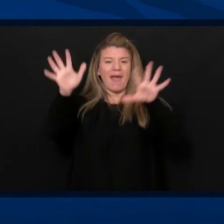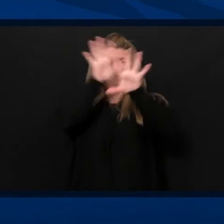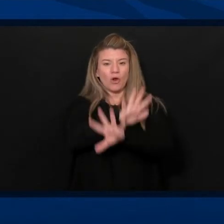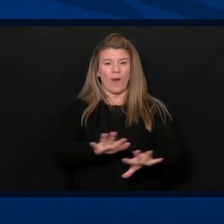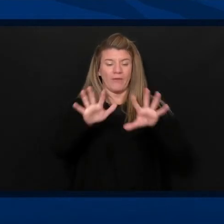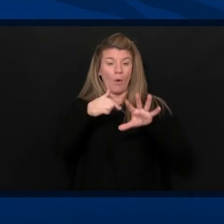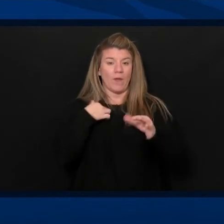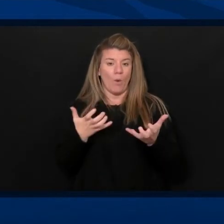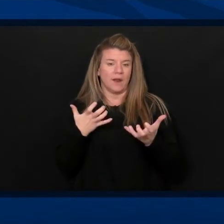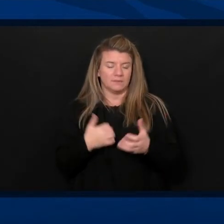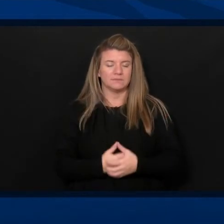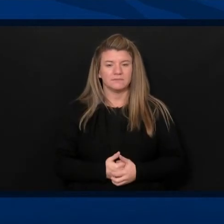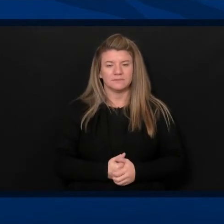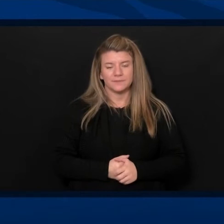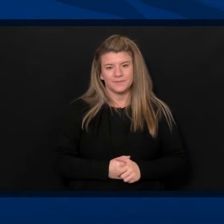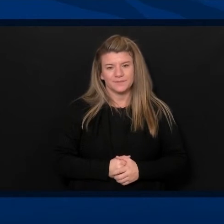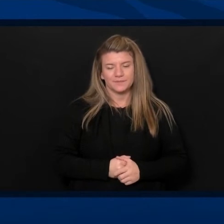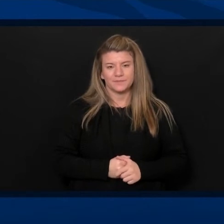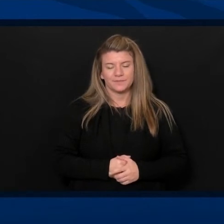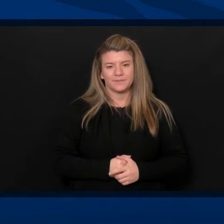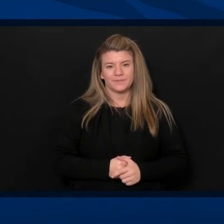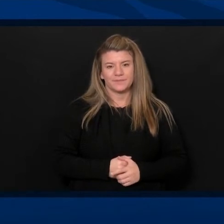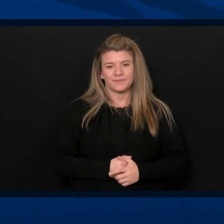be? Thank you.